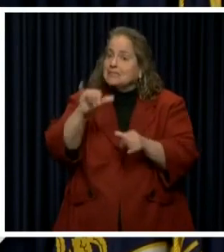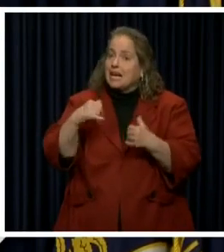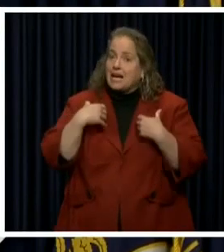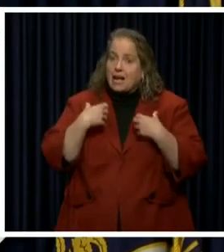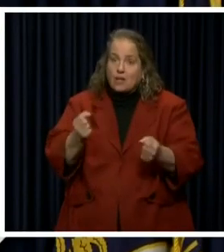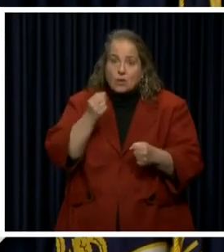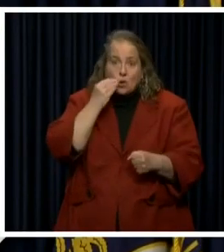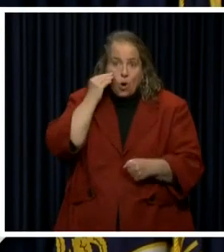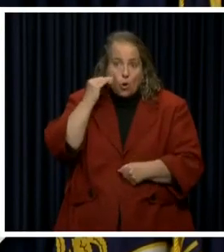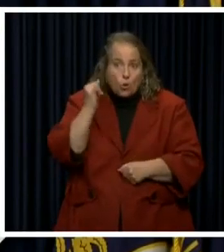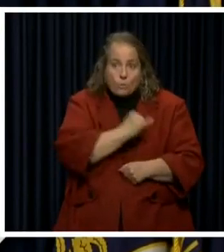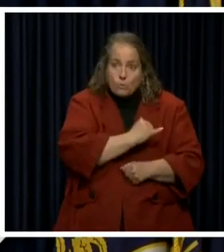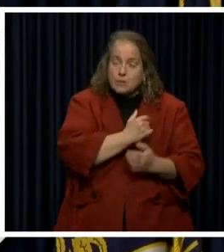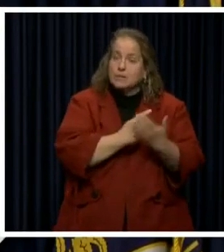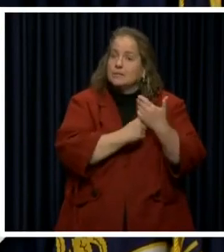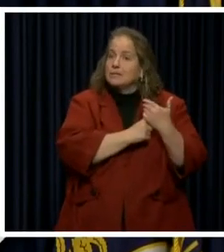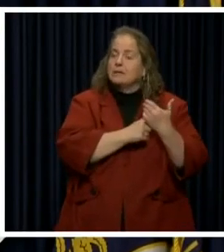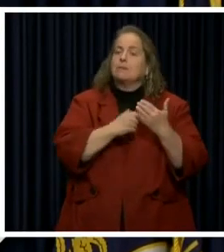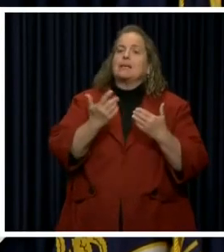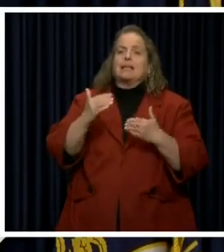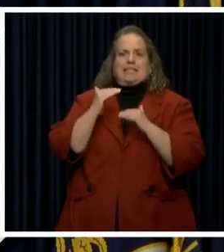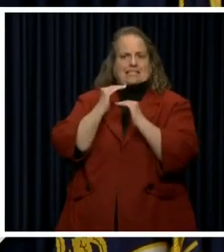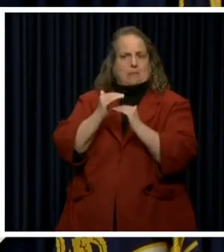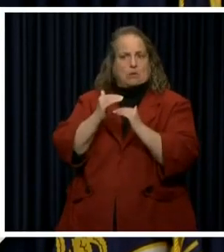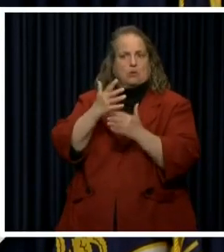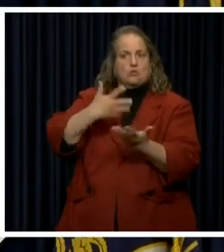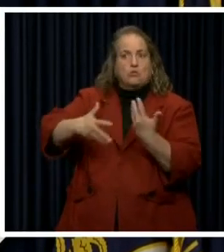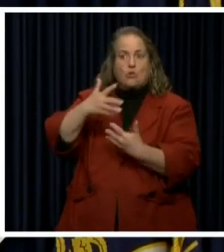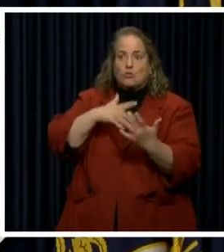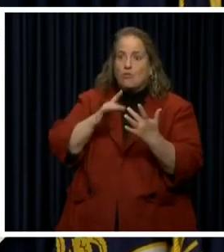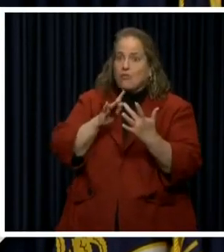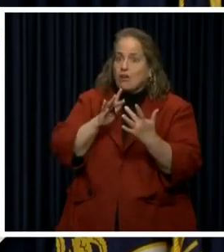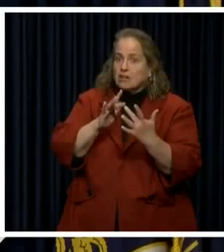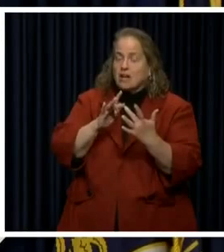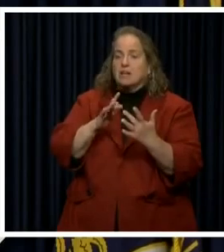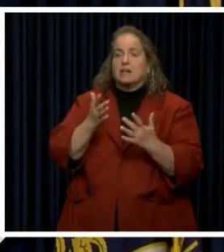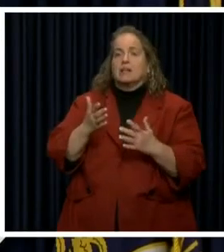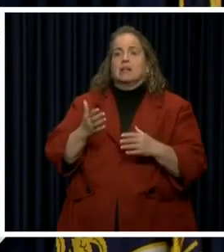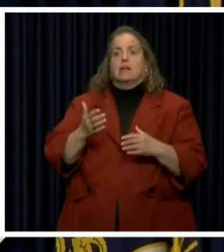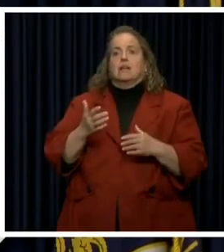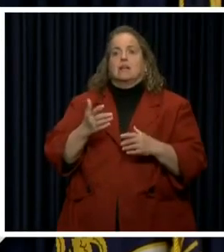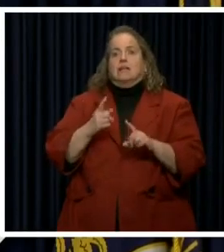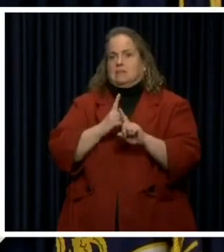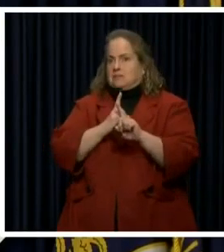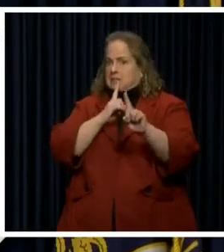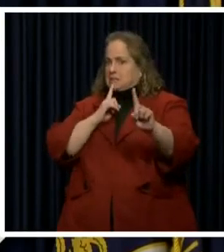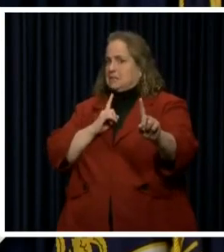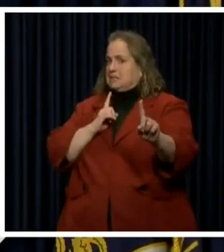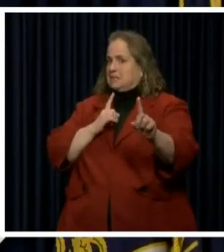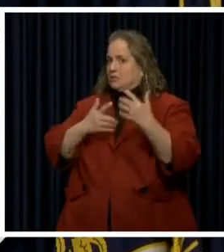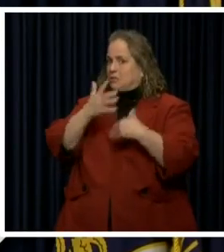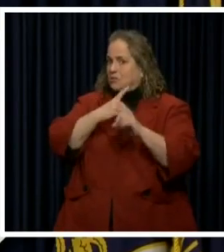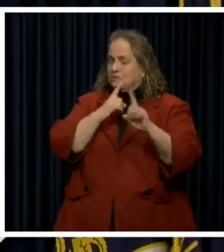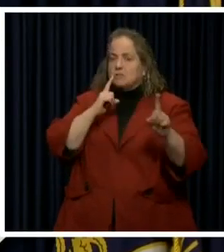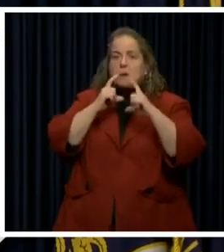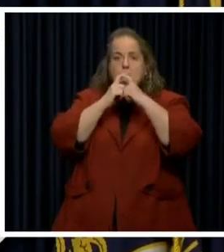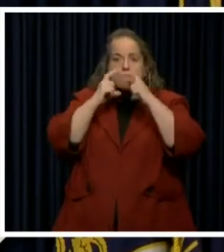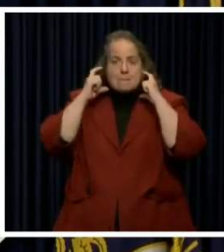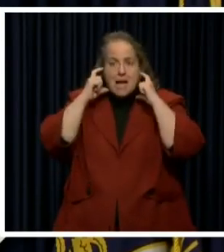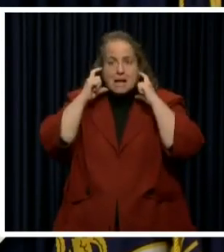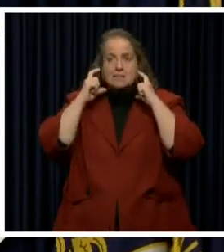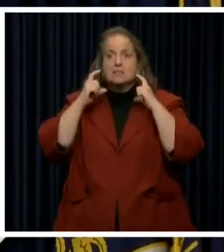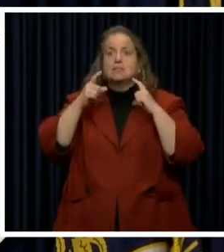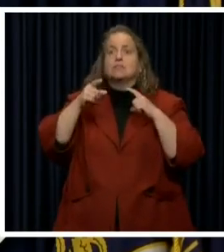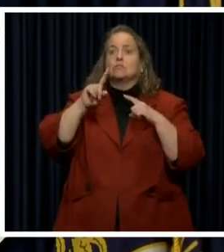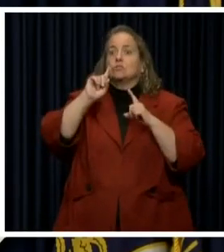home, minimize social contact, have increased social distancing, wear a mask like we've all been wearing when you're out